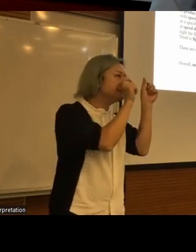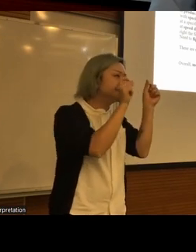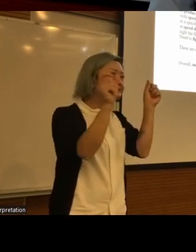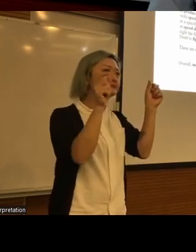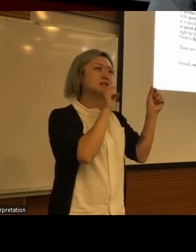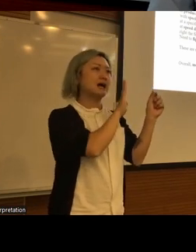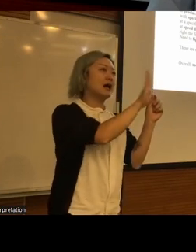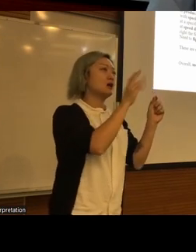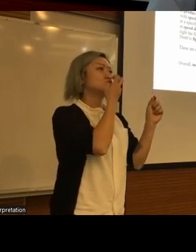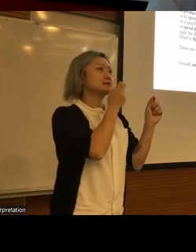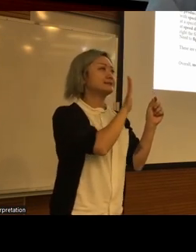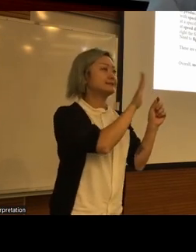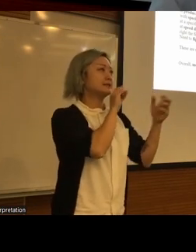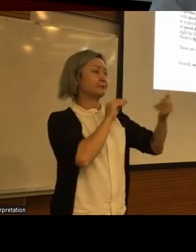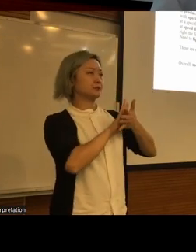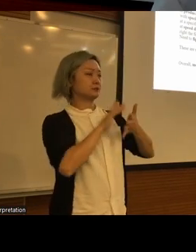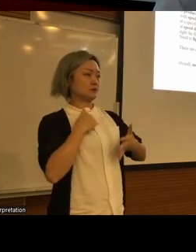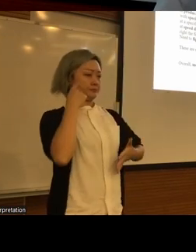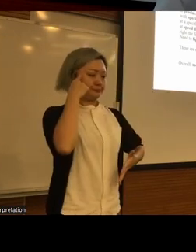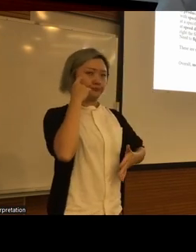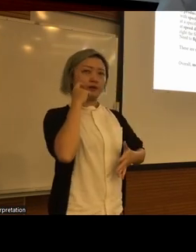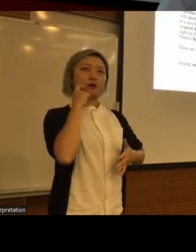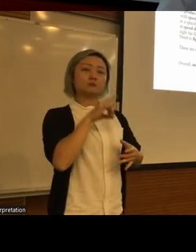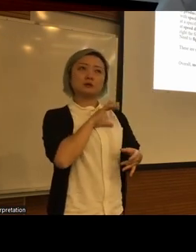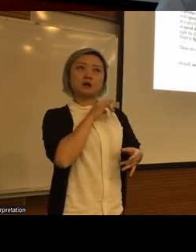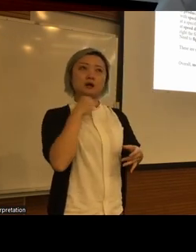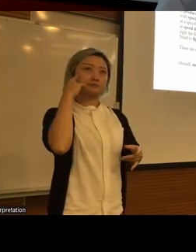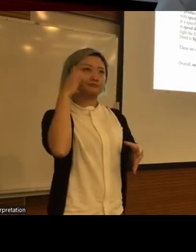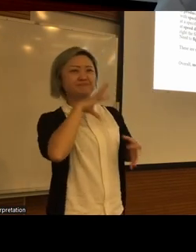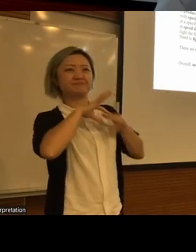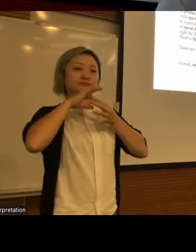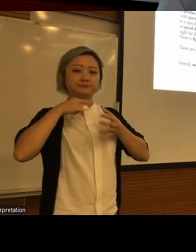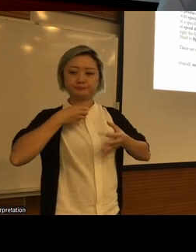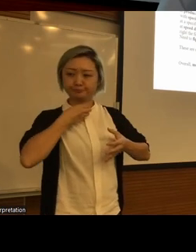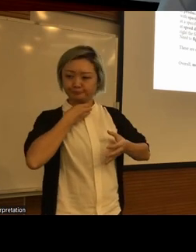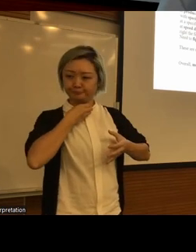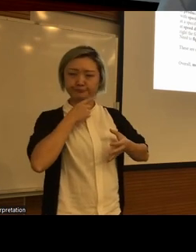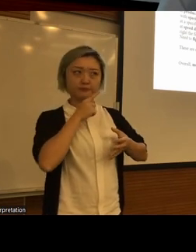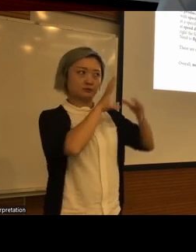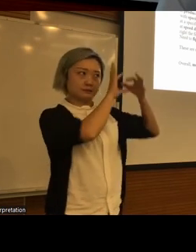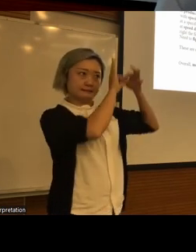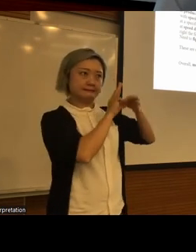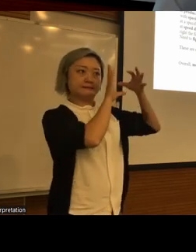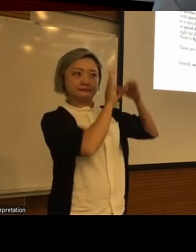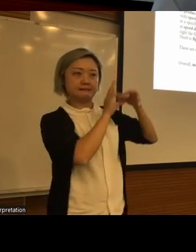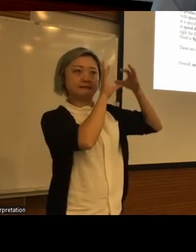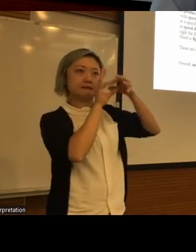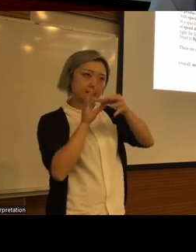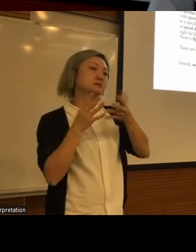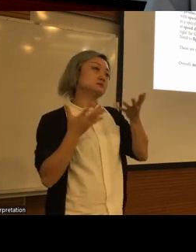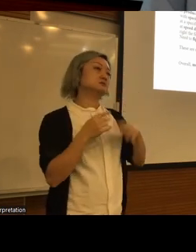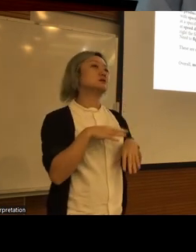one language come to your mind instead of those of the right